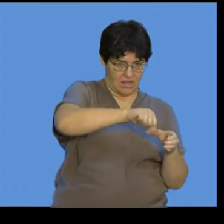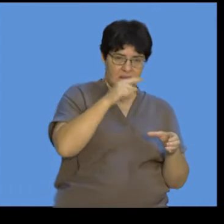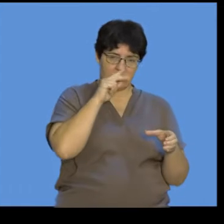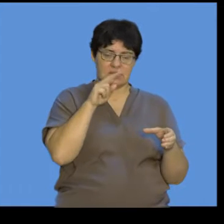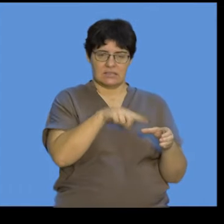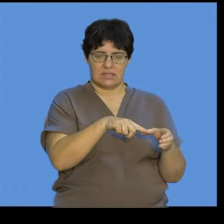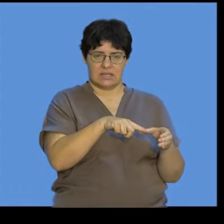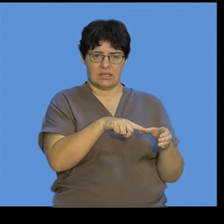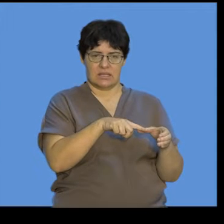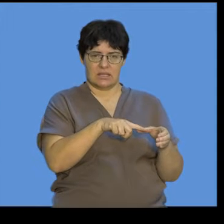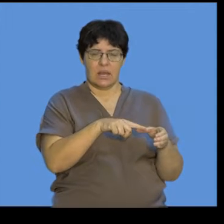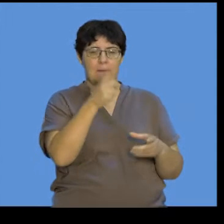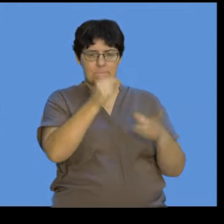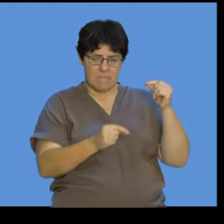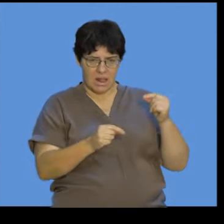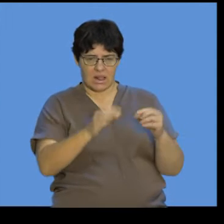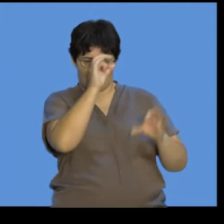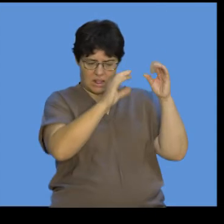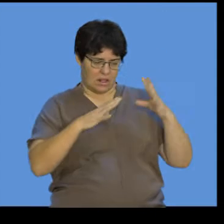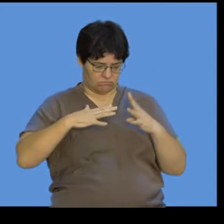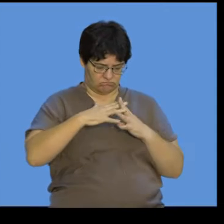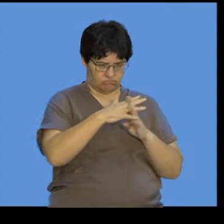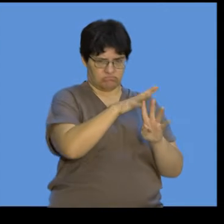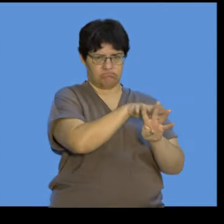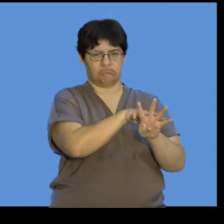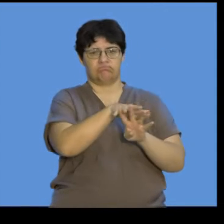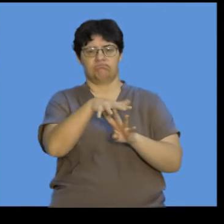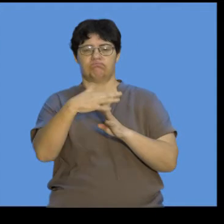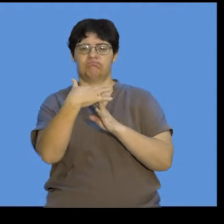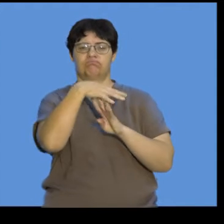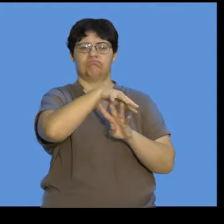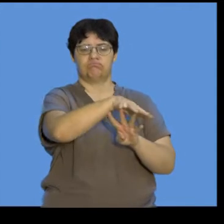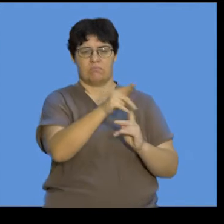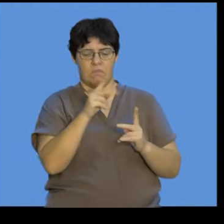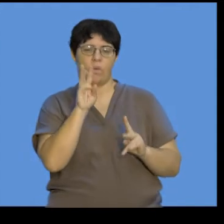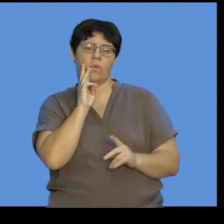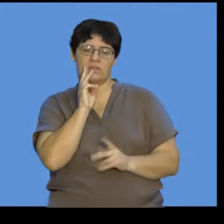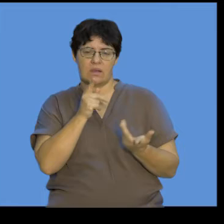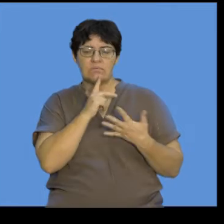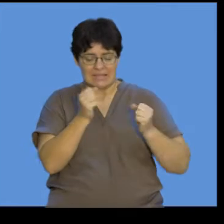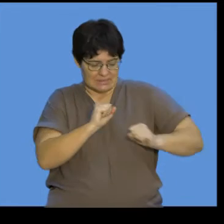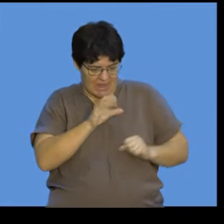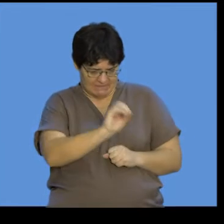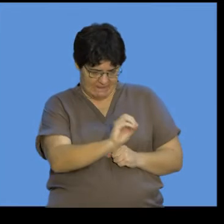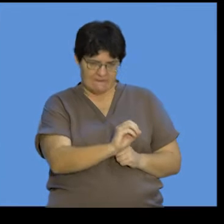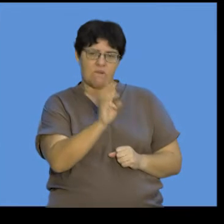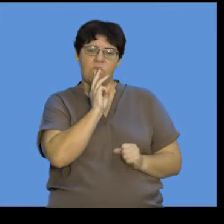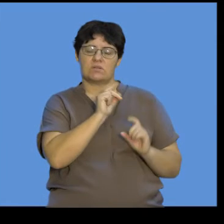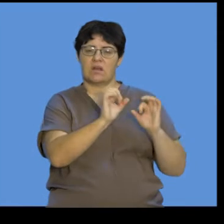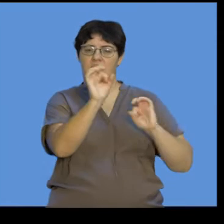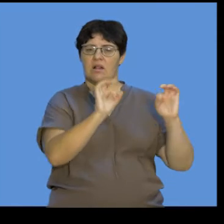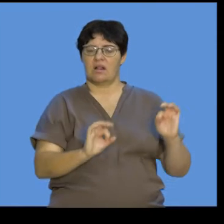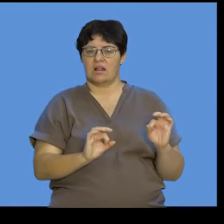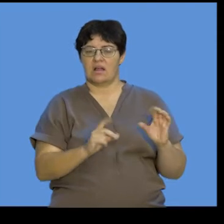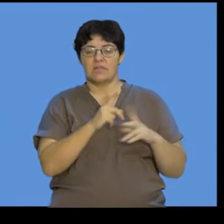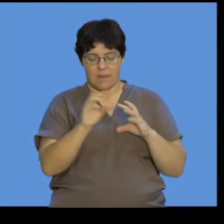milk particles through the water. So what does that suggest? It says to us that there are spaces, and again, the water molecules are in a state of